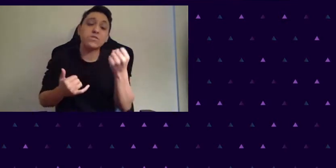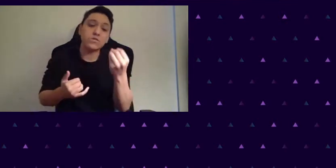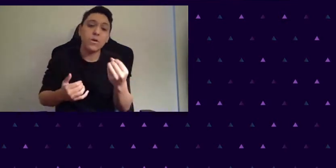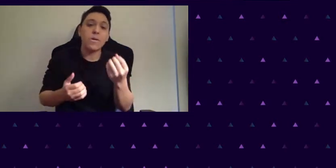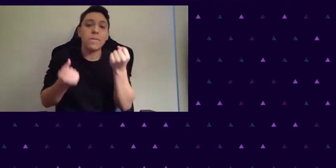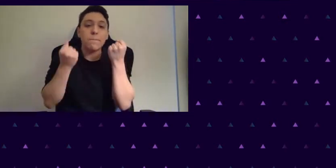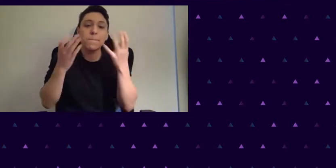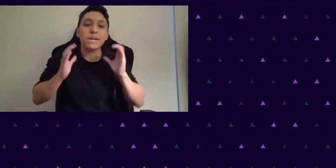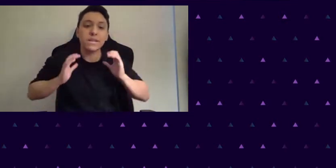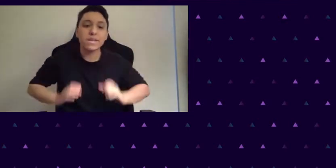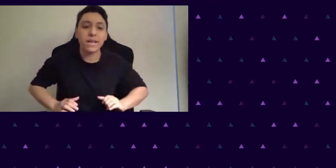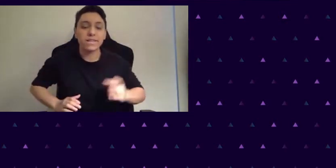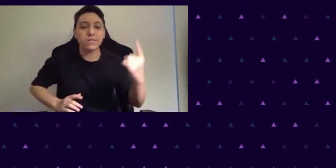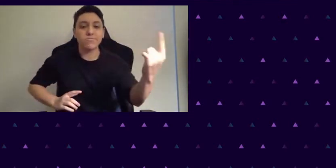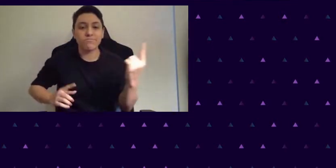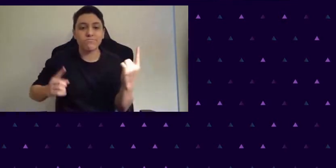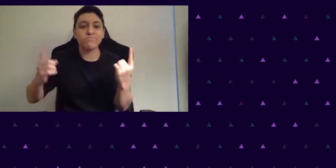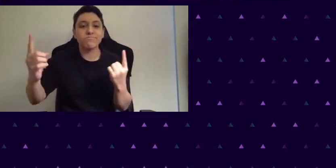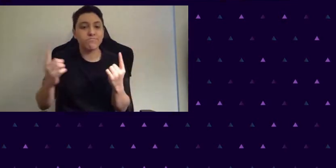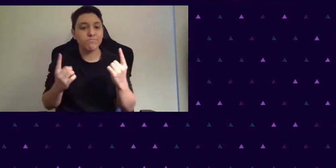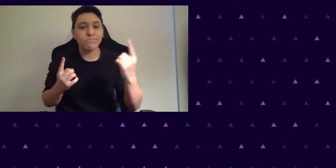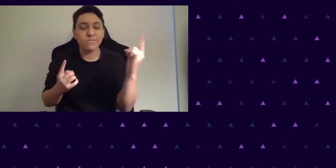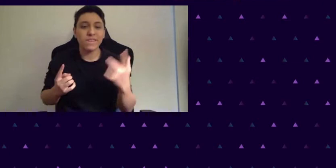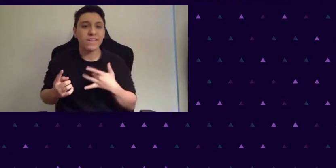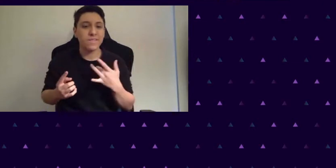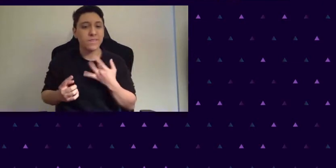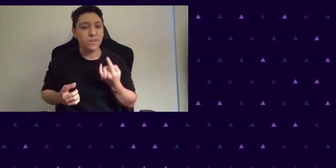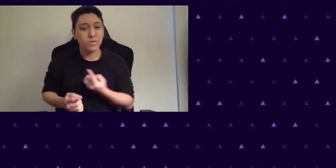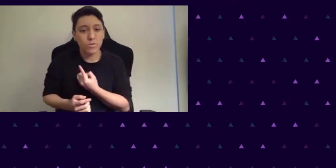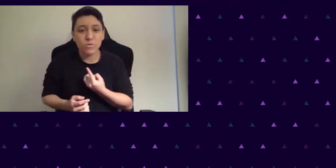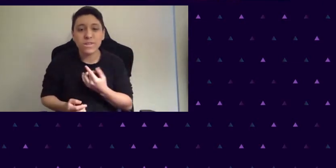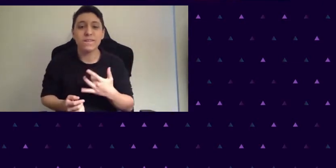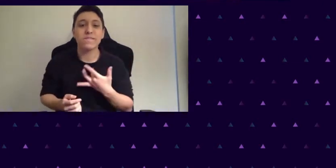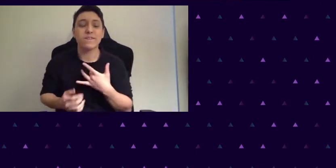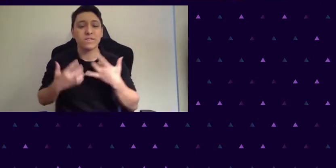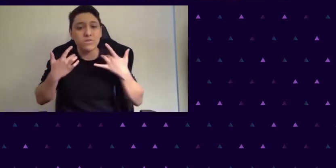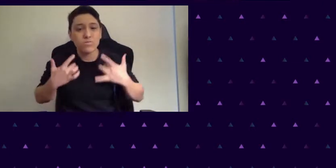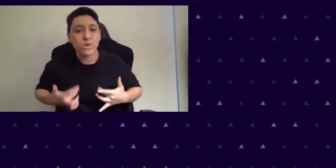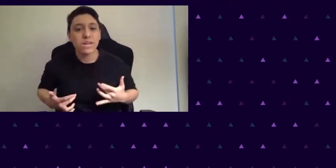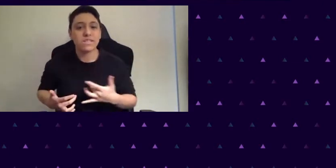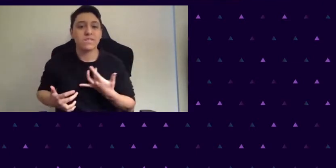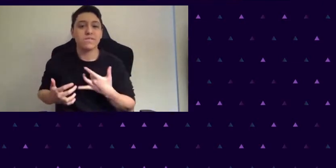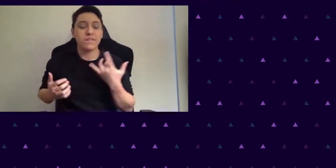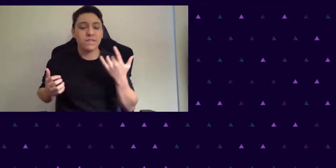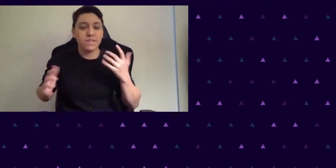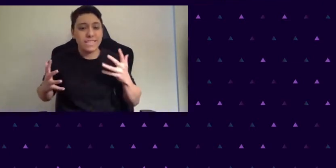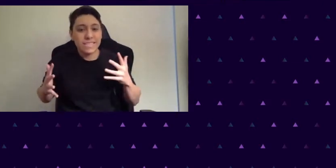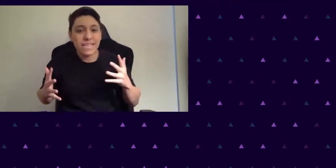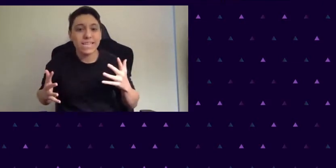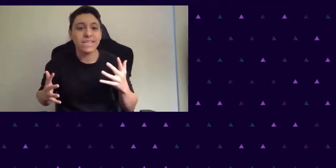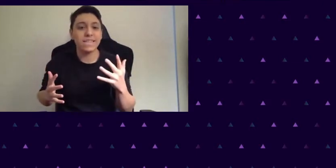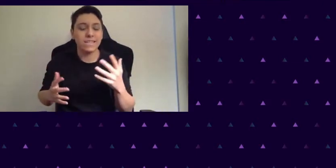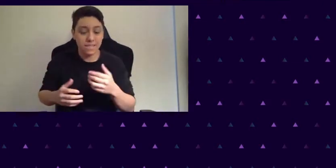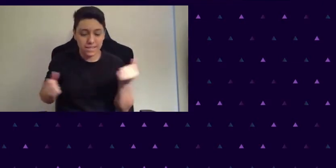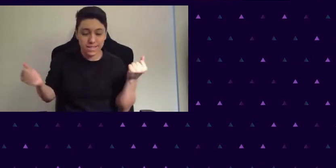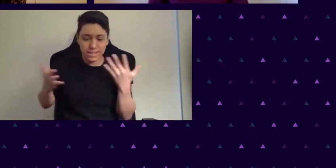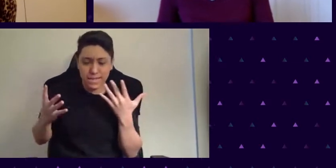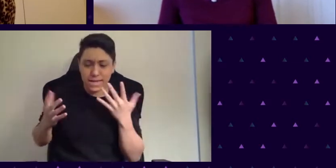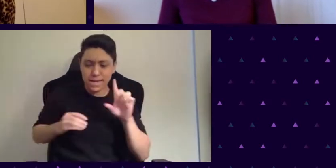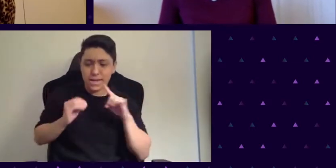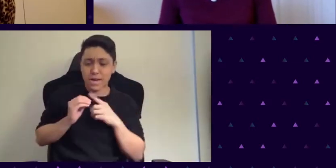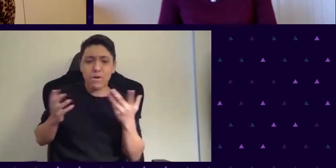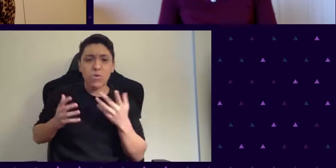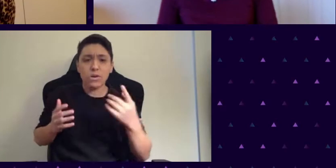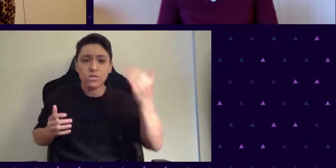with loneliness, depression, anxiety, fear of the unknown. All of it is to be expected in this